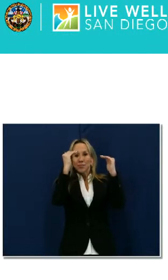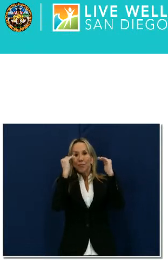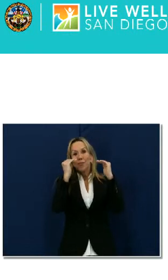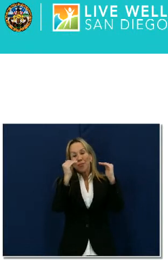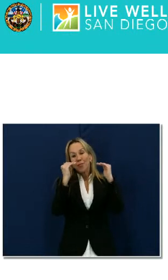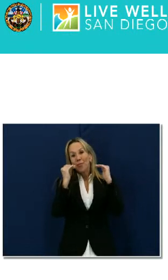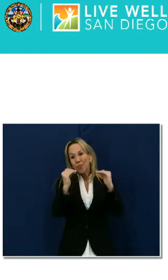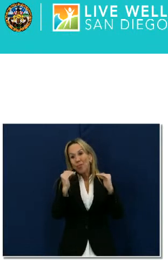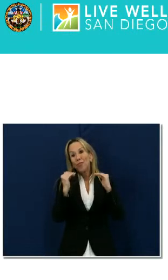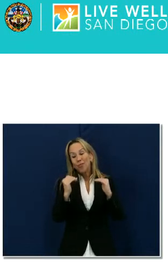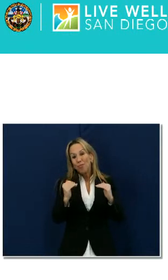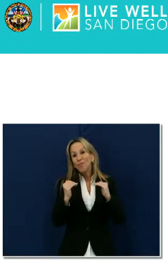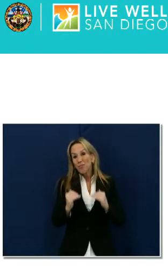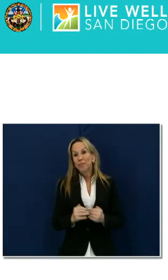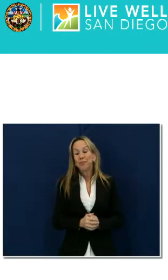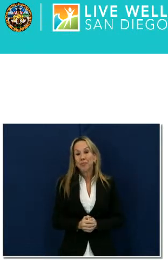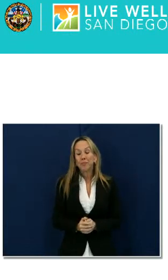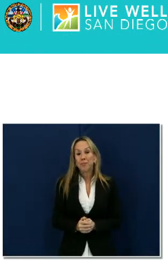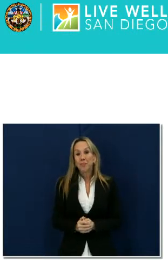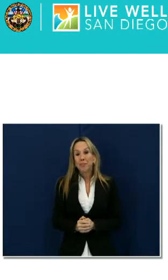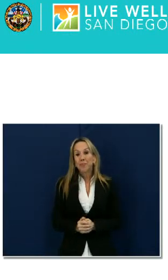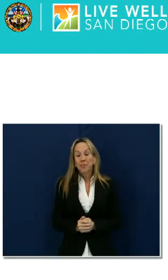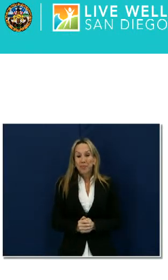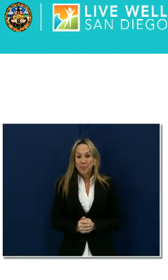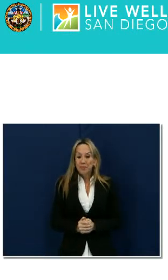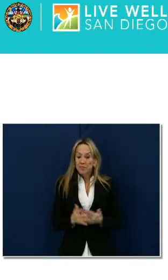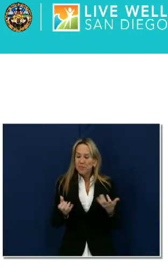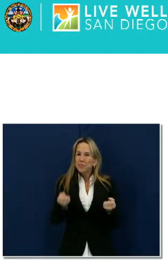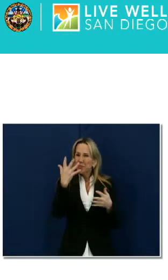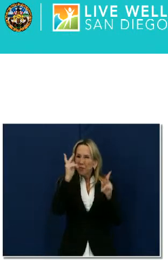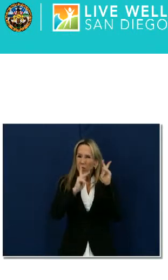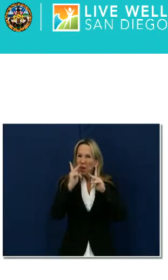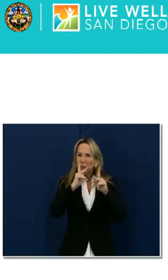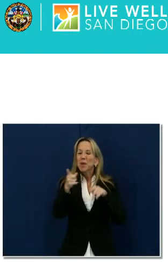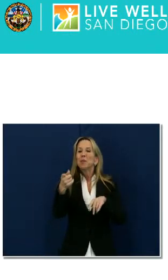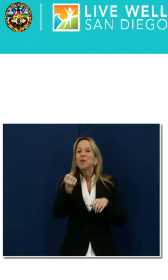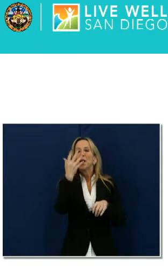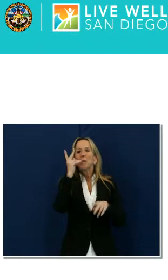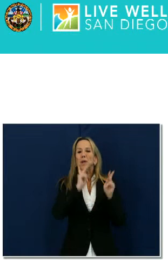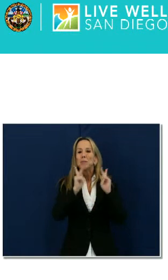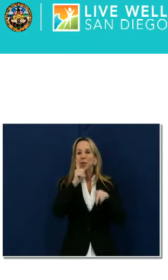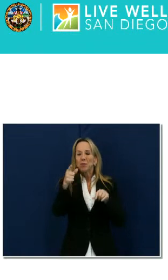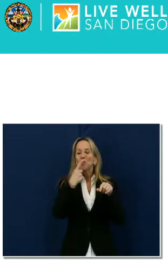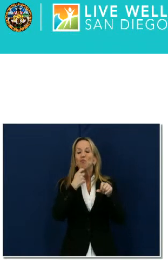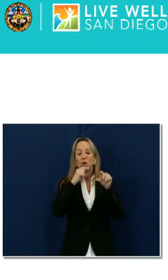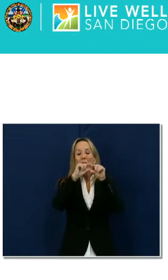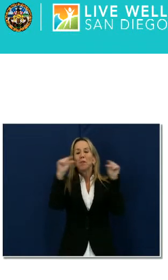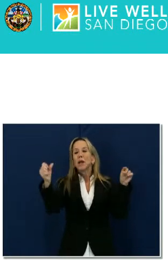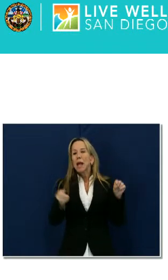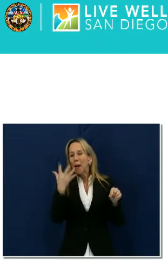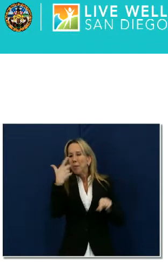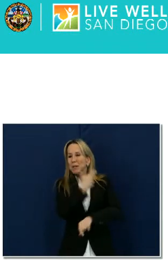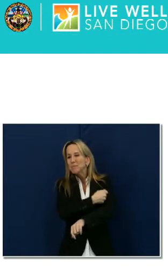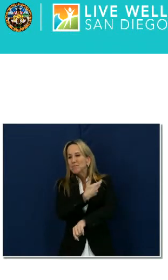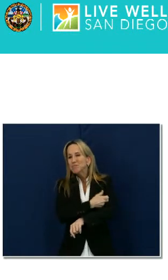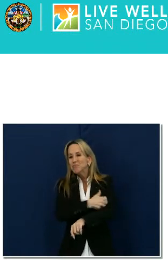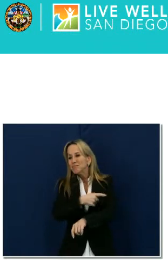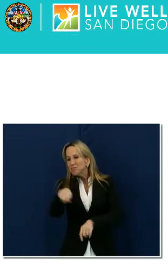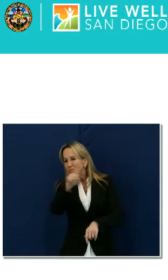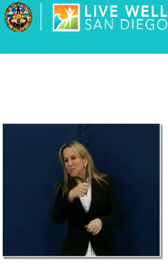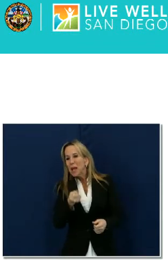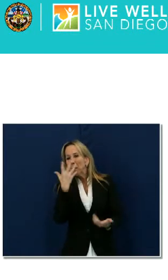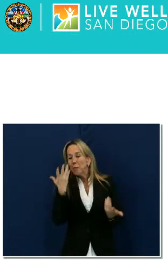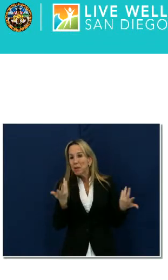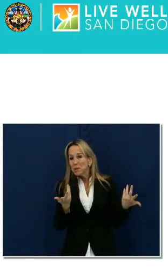top of your screen down to the bottom. Now, how many folks are in this red box that are getting the vaccines right now